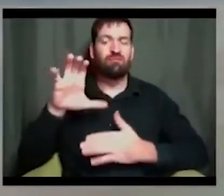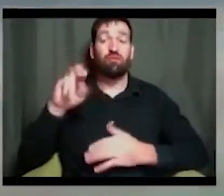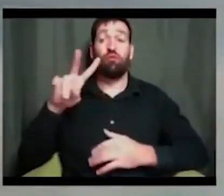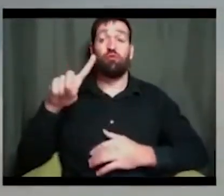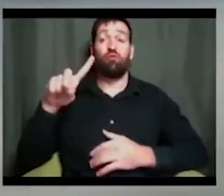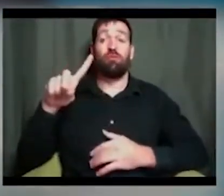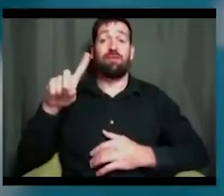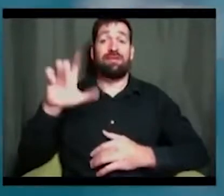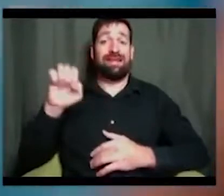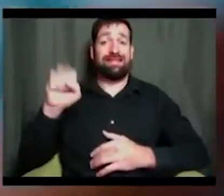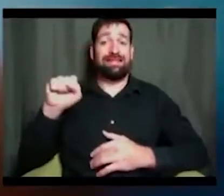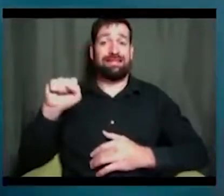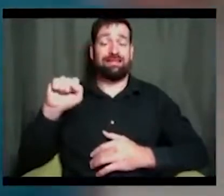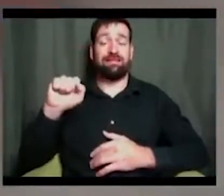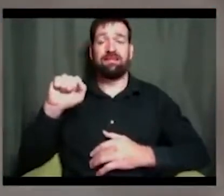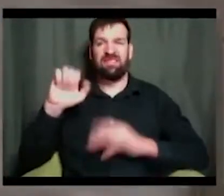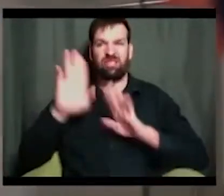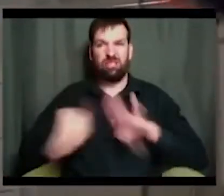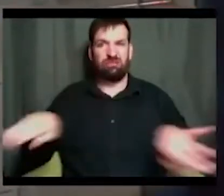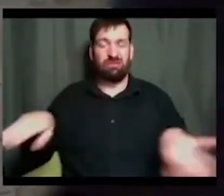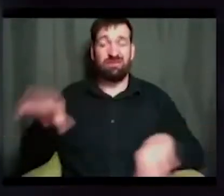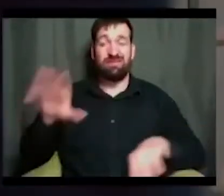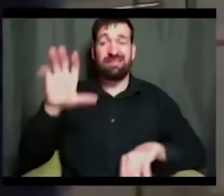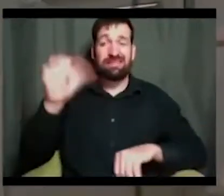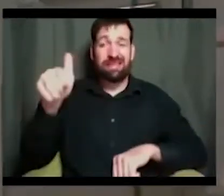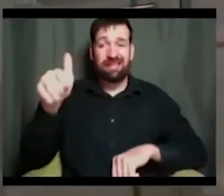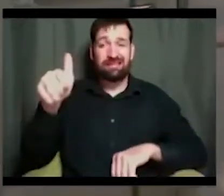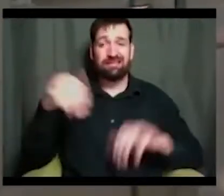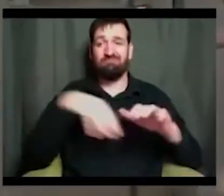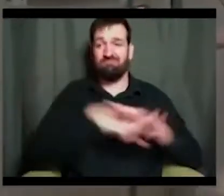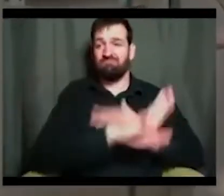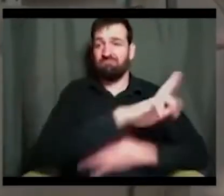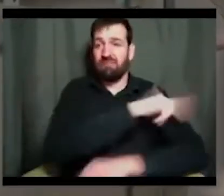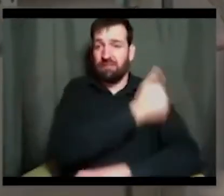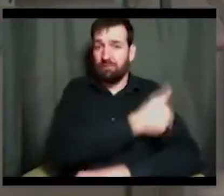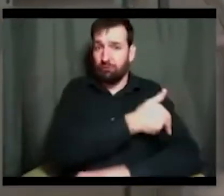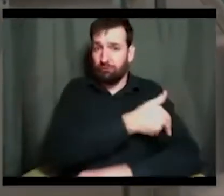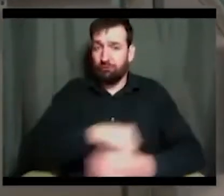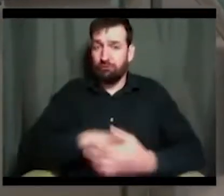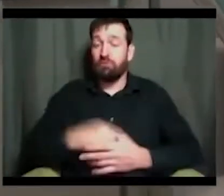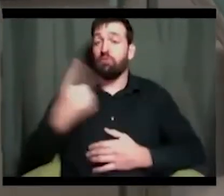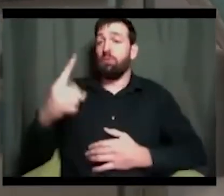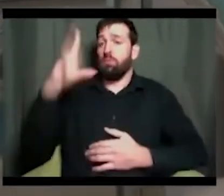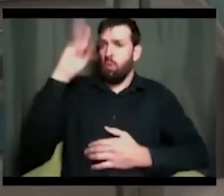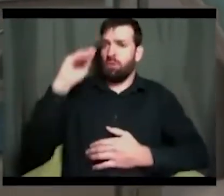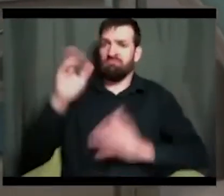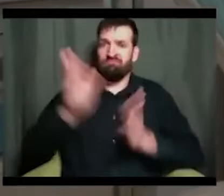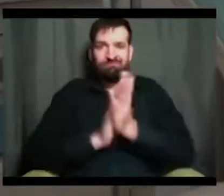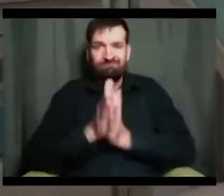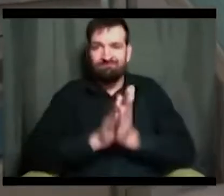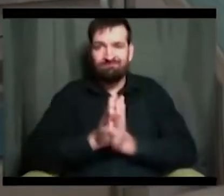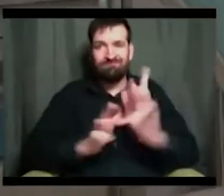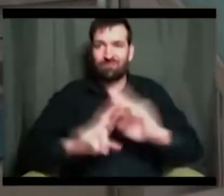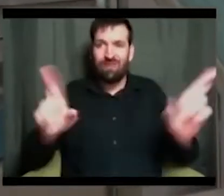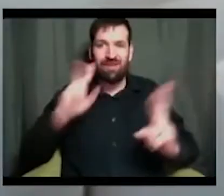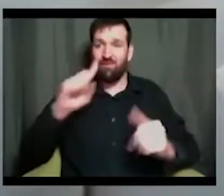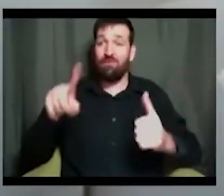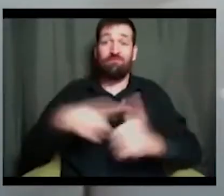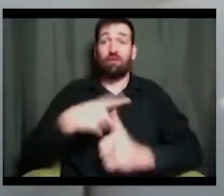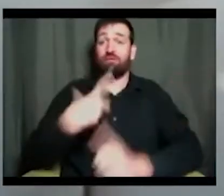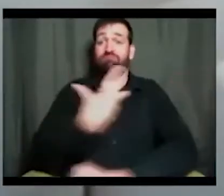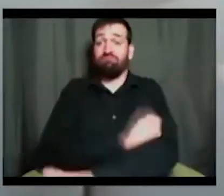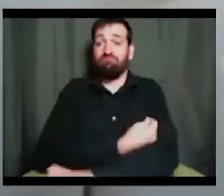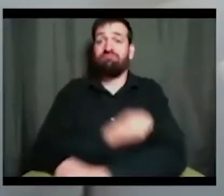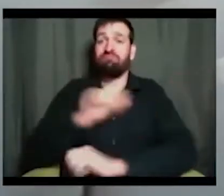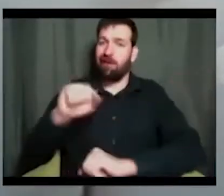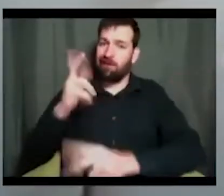10 pediatric hospitalizations. Today, we will talk with one boy who is more than ready to get his first dose so he can help keep himself and